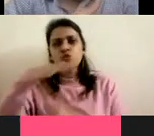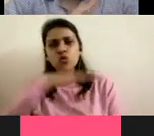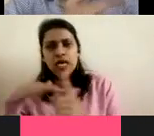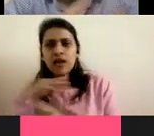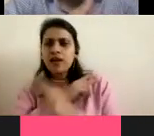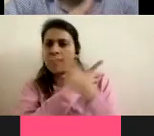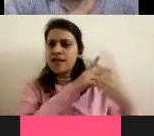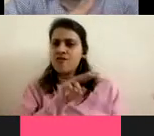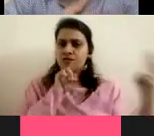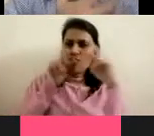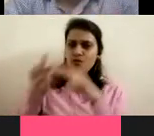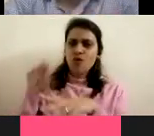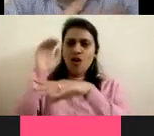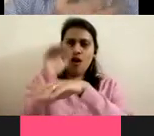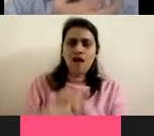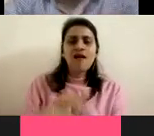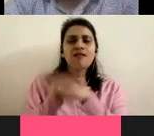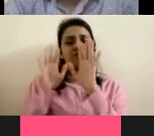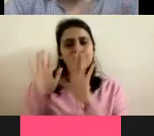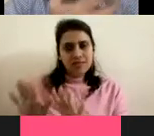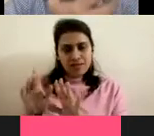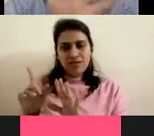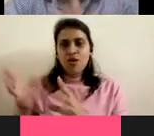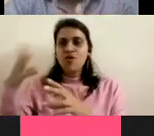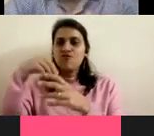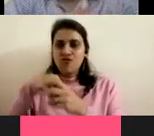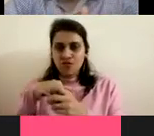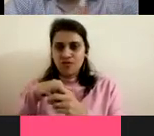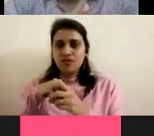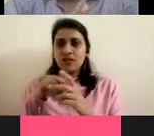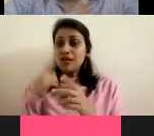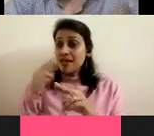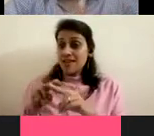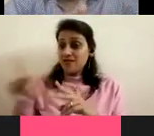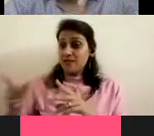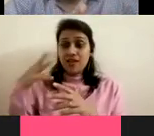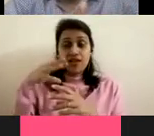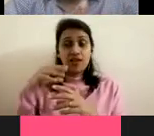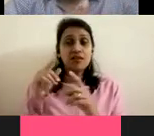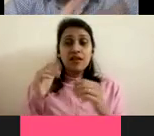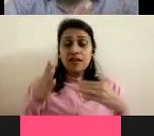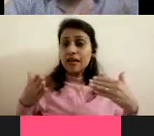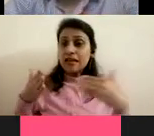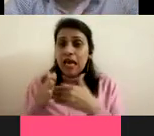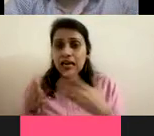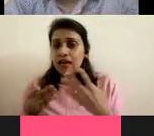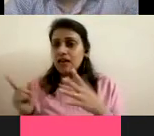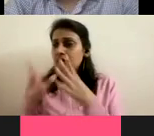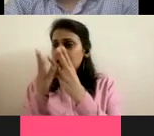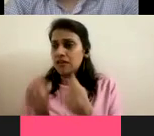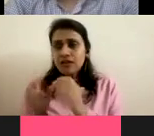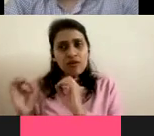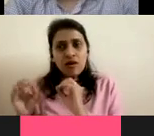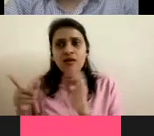that, we will lose out. It's for the society and companies to lose out on such very, very good talent pool. So mindful